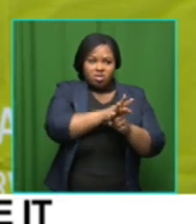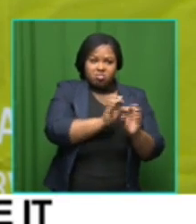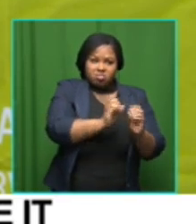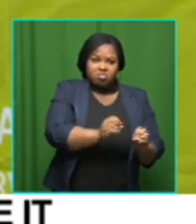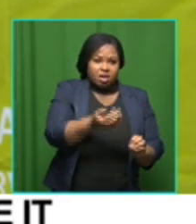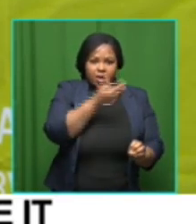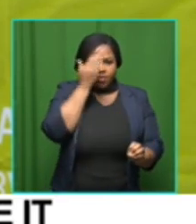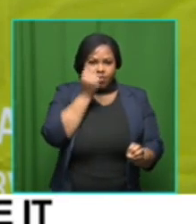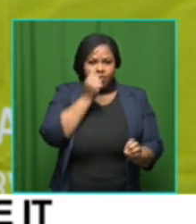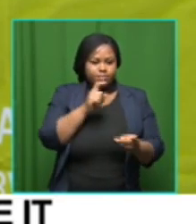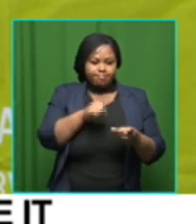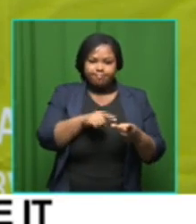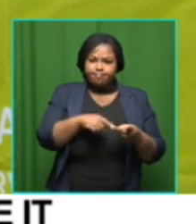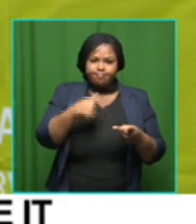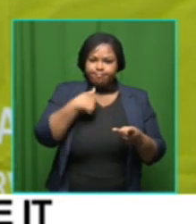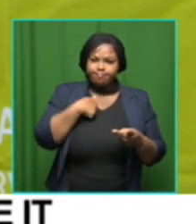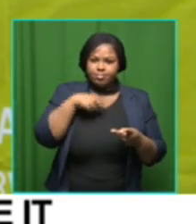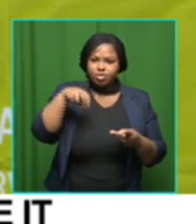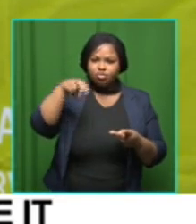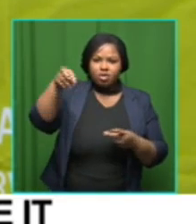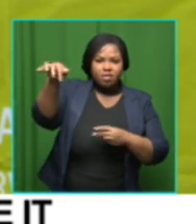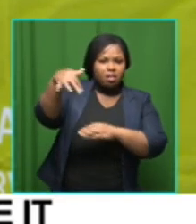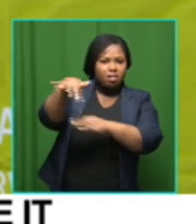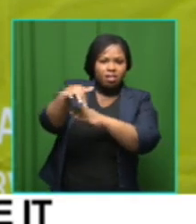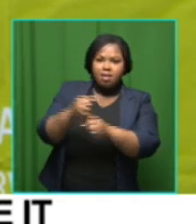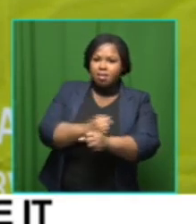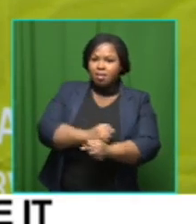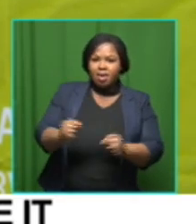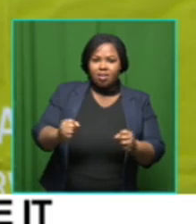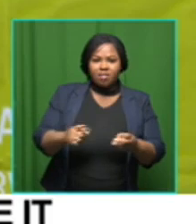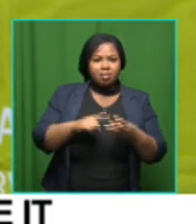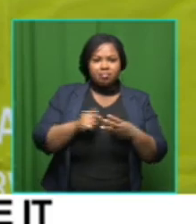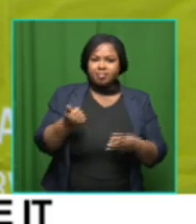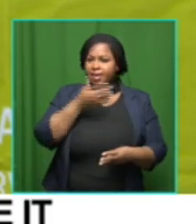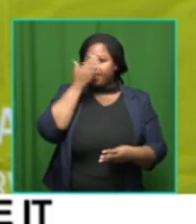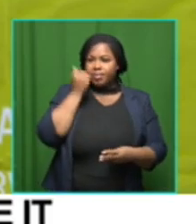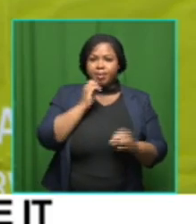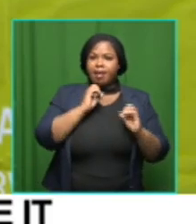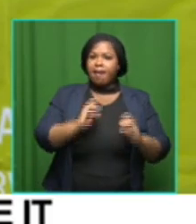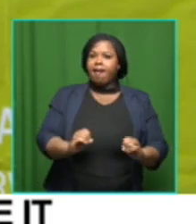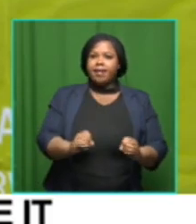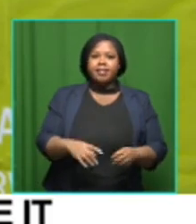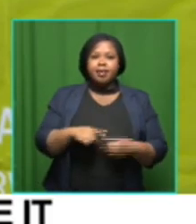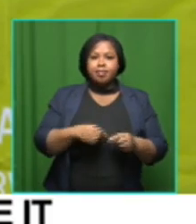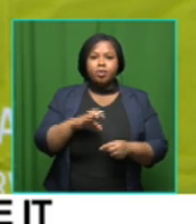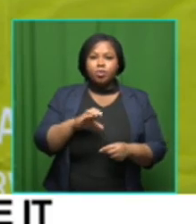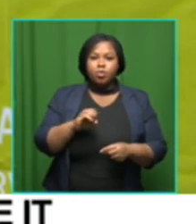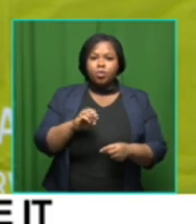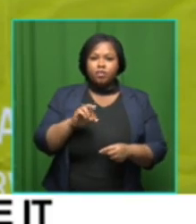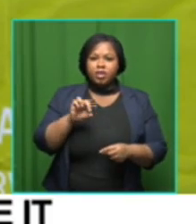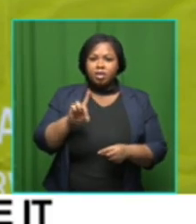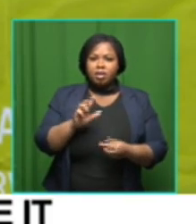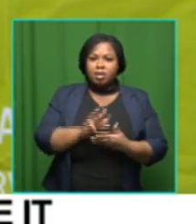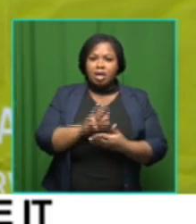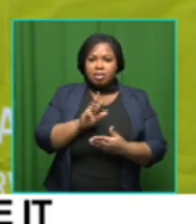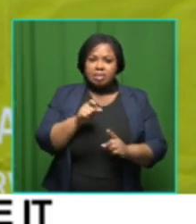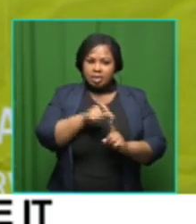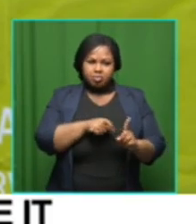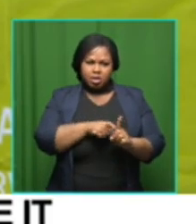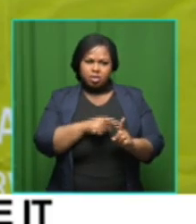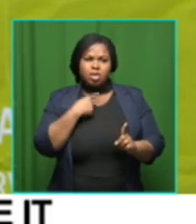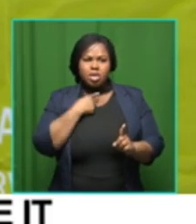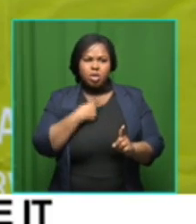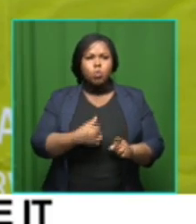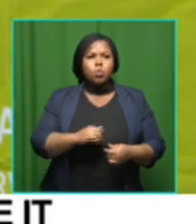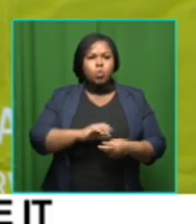history of having traveled abroad, no history of ever knowing anything about COVID-19, and they'll actually be needing to be